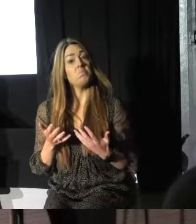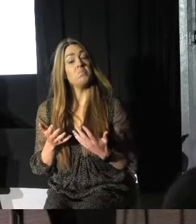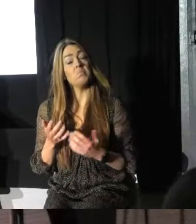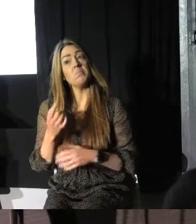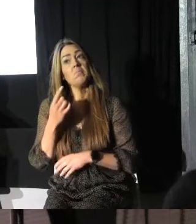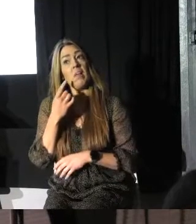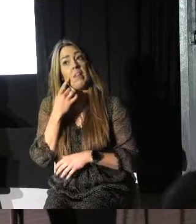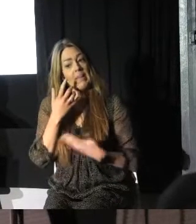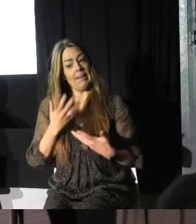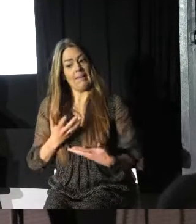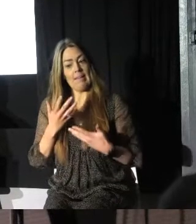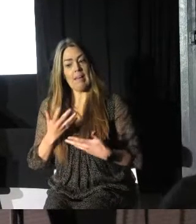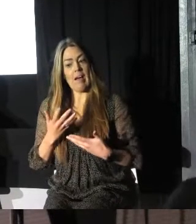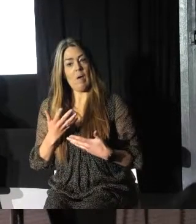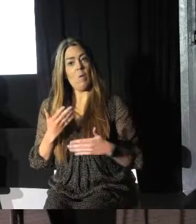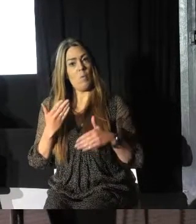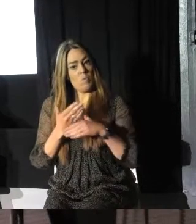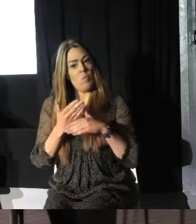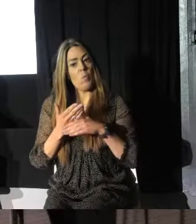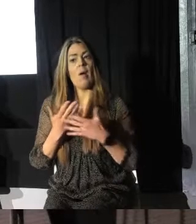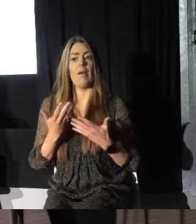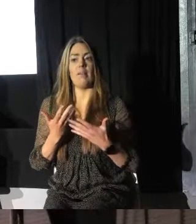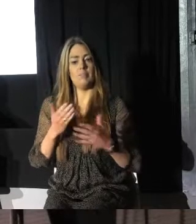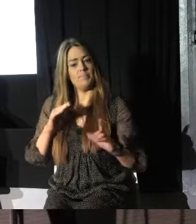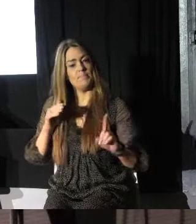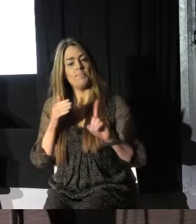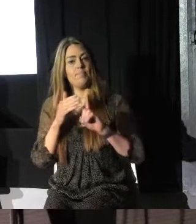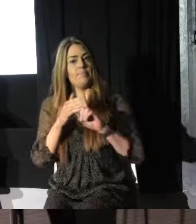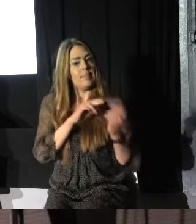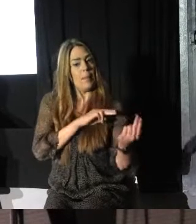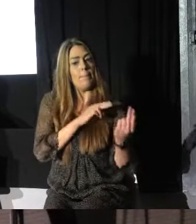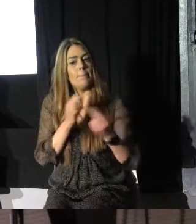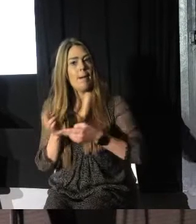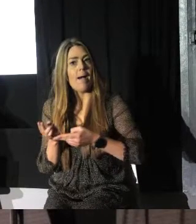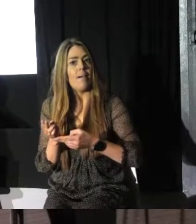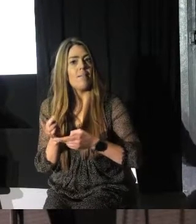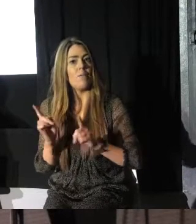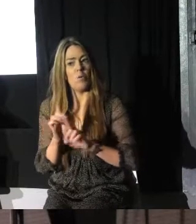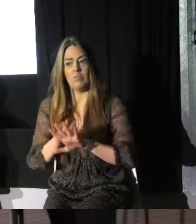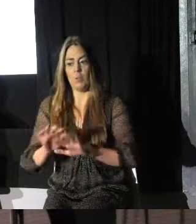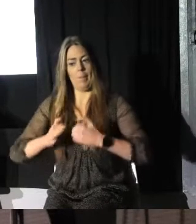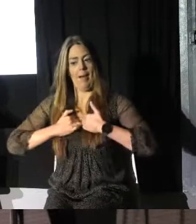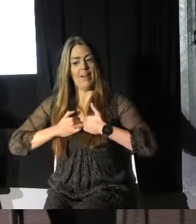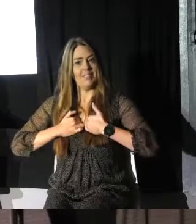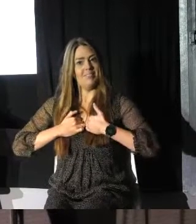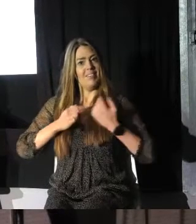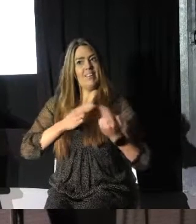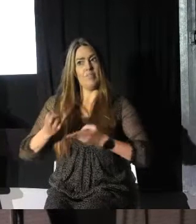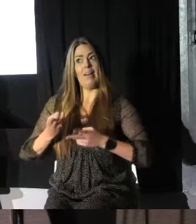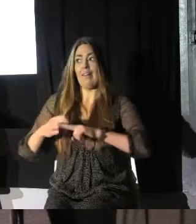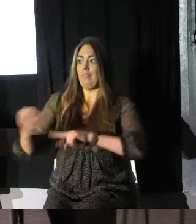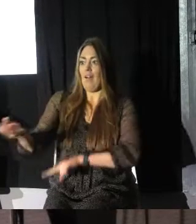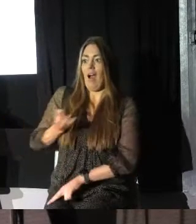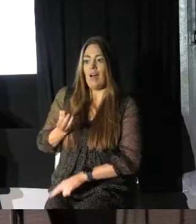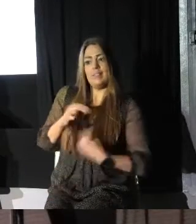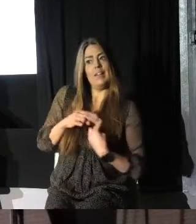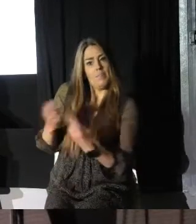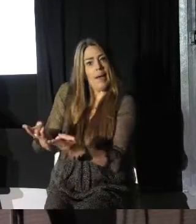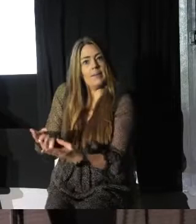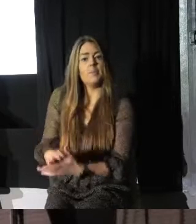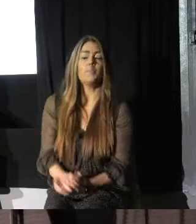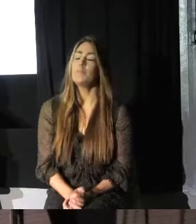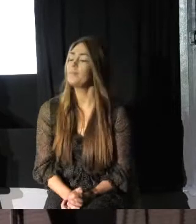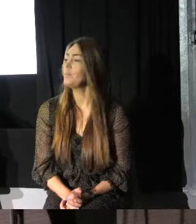now where the work is about giving back what isn't yours when asked.